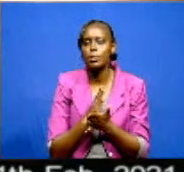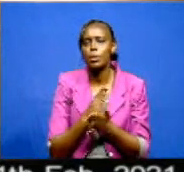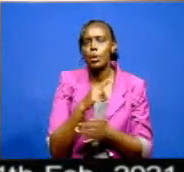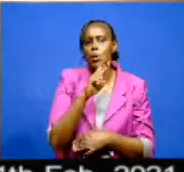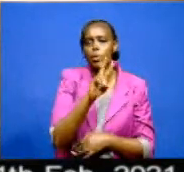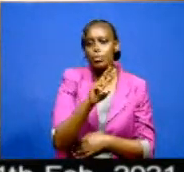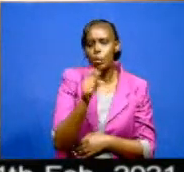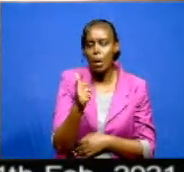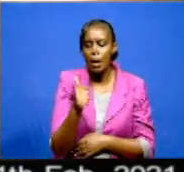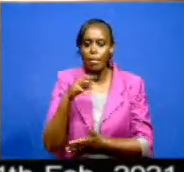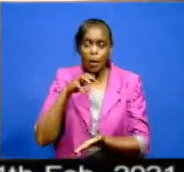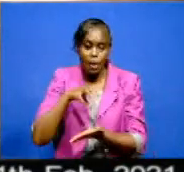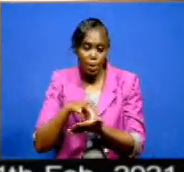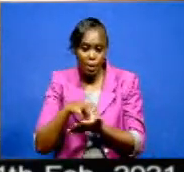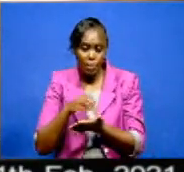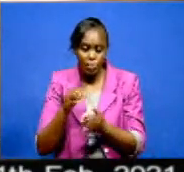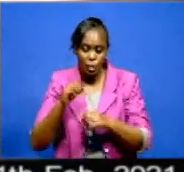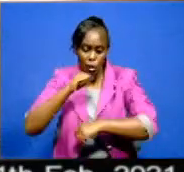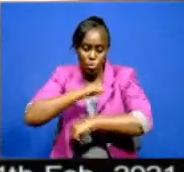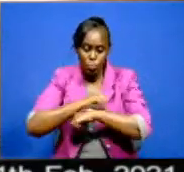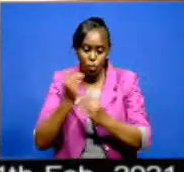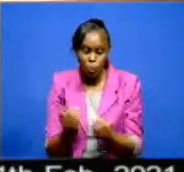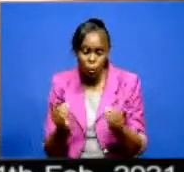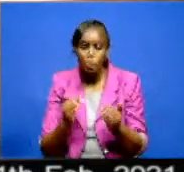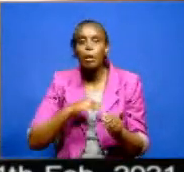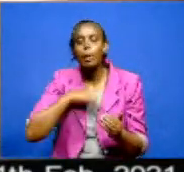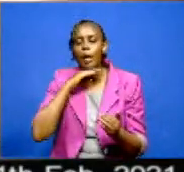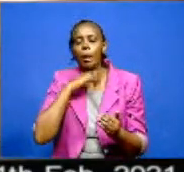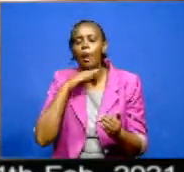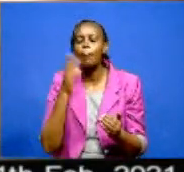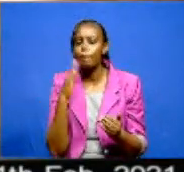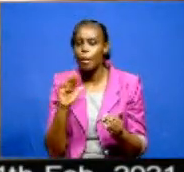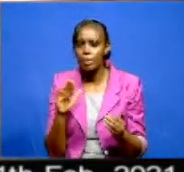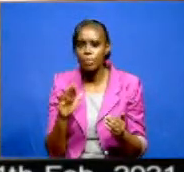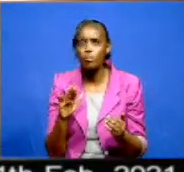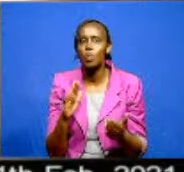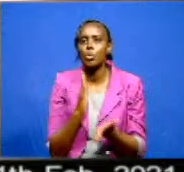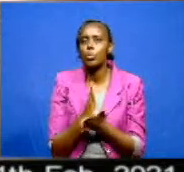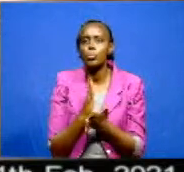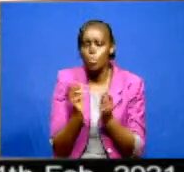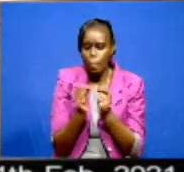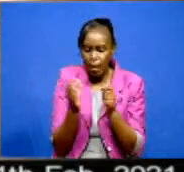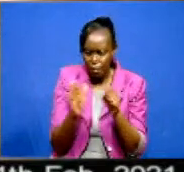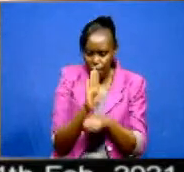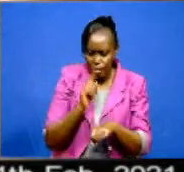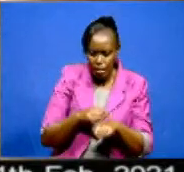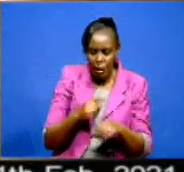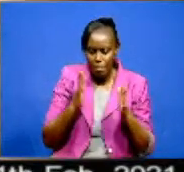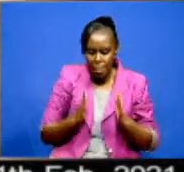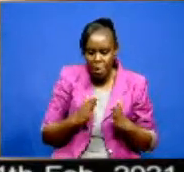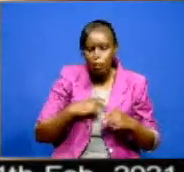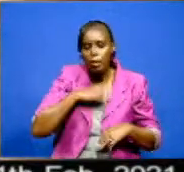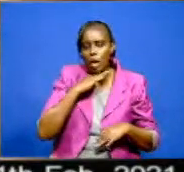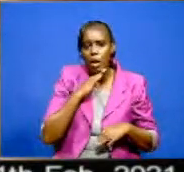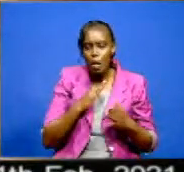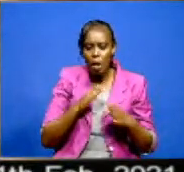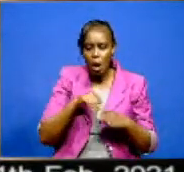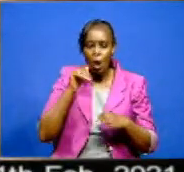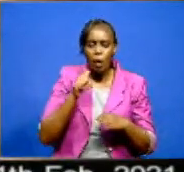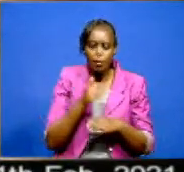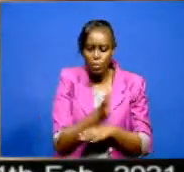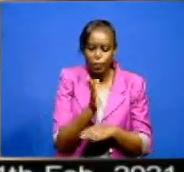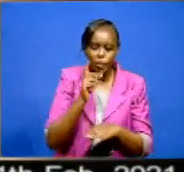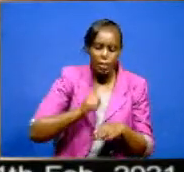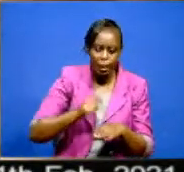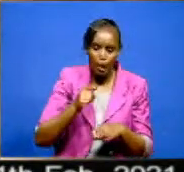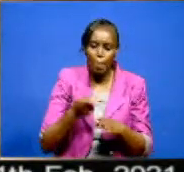other incidents of school-going children died. And really it's painful when we lose a person out of a snake bite and there's no